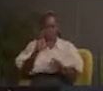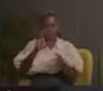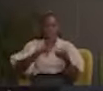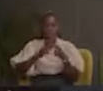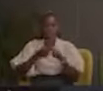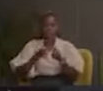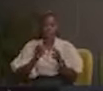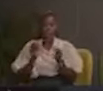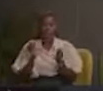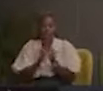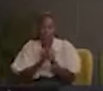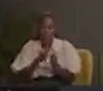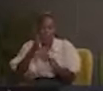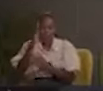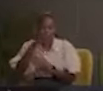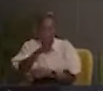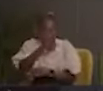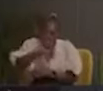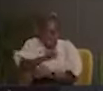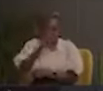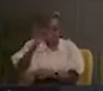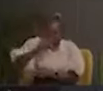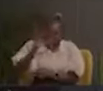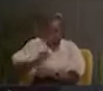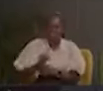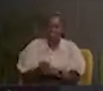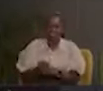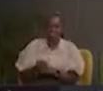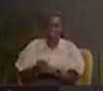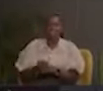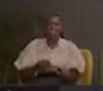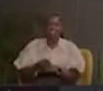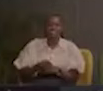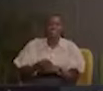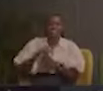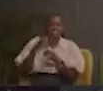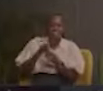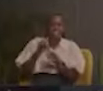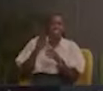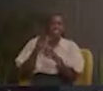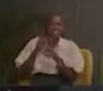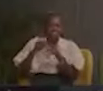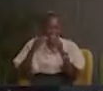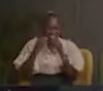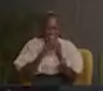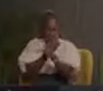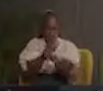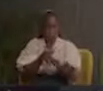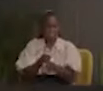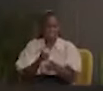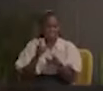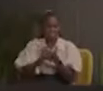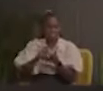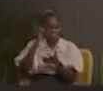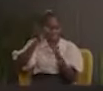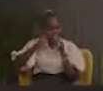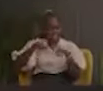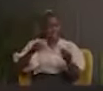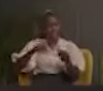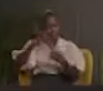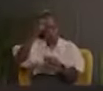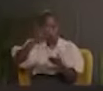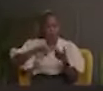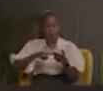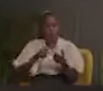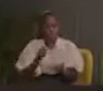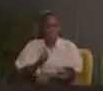still need the leverage of the gifts. The gifts are men that he gave to men to enhance their becoming in the kingdom. There